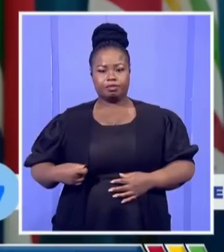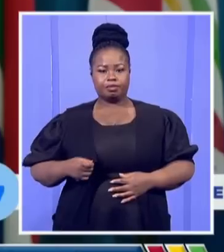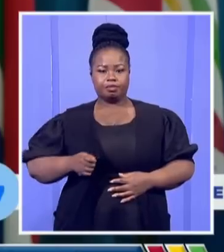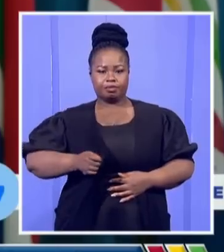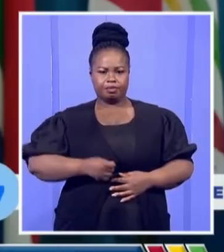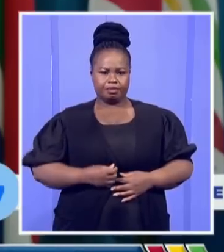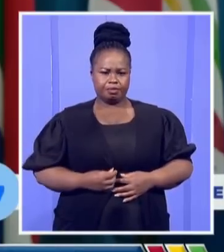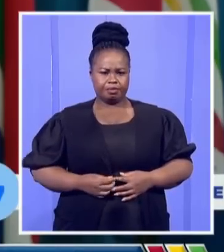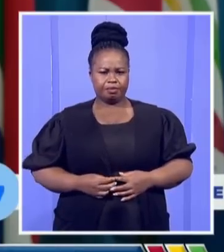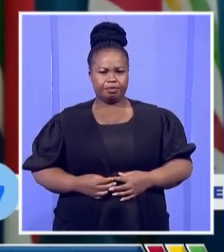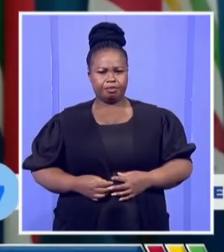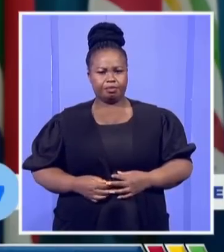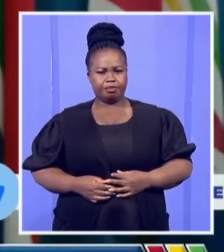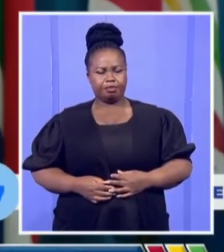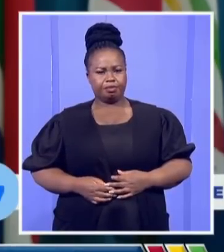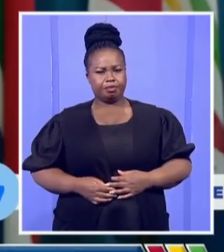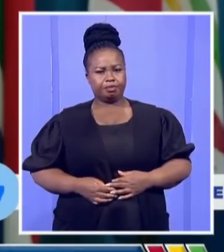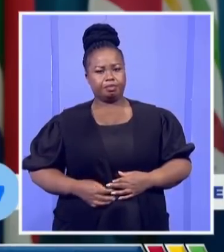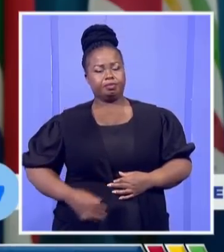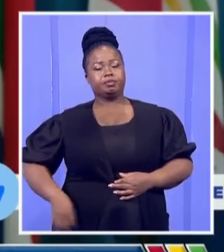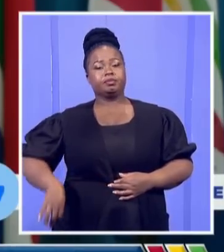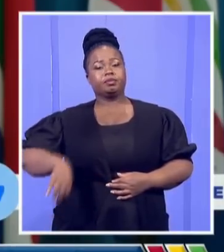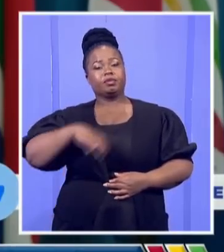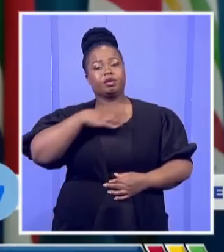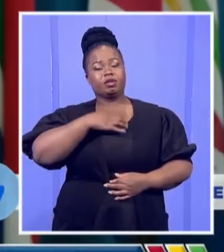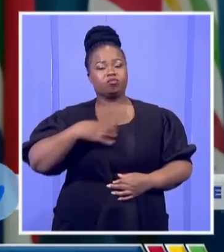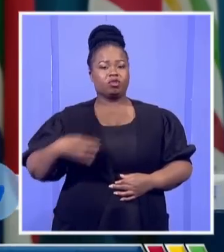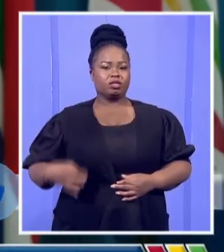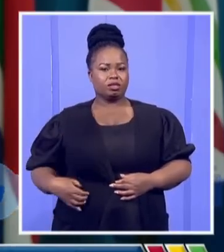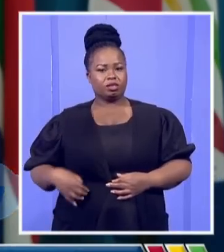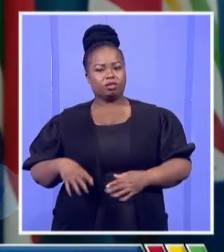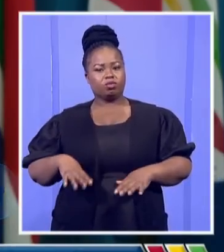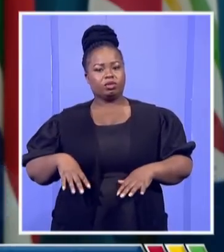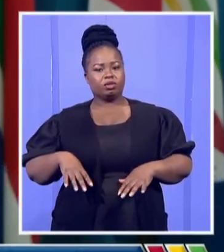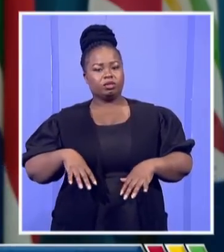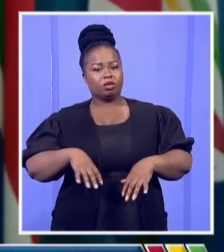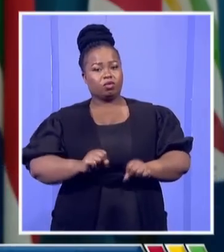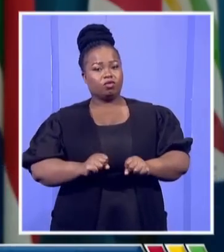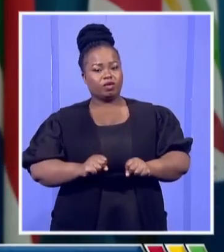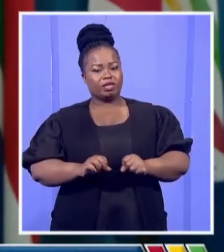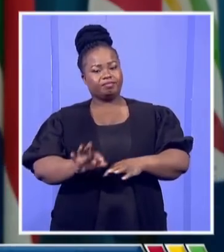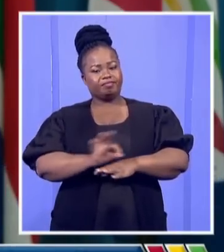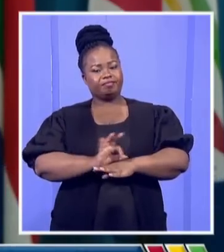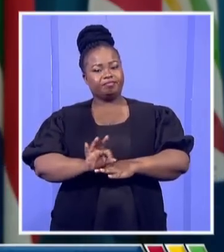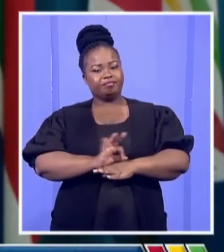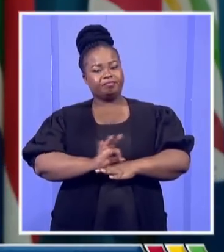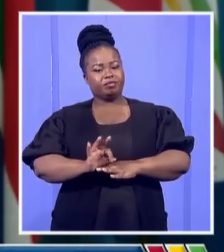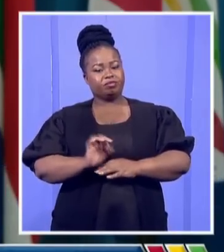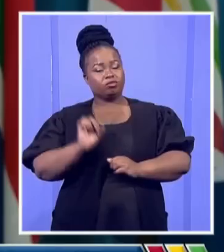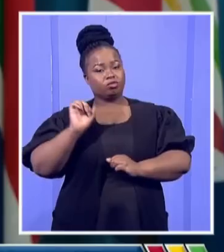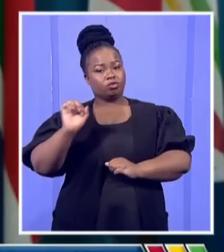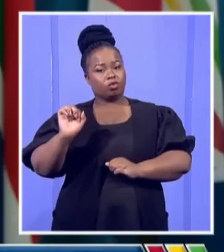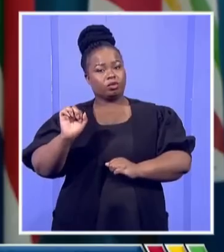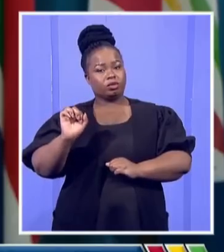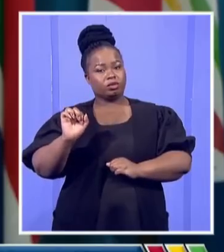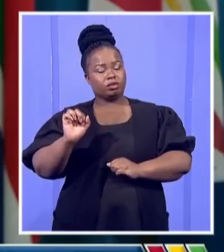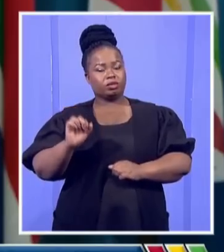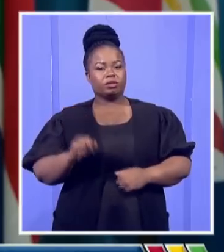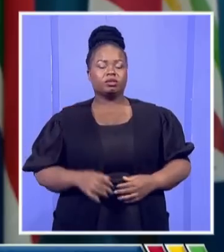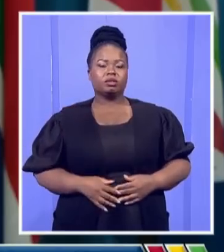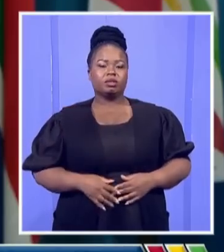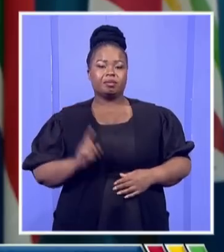By the President to take over the implementation of his plan. They have made